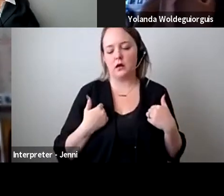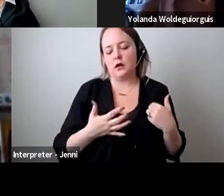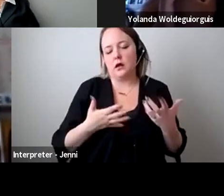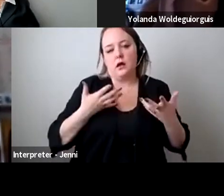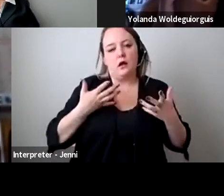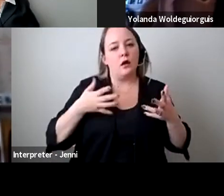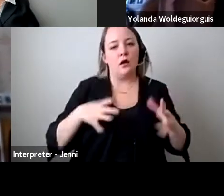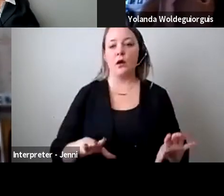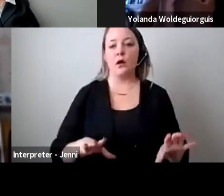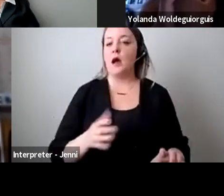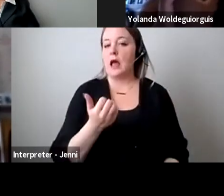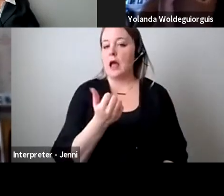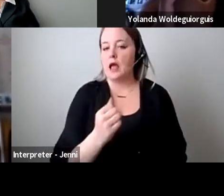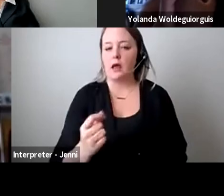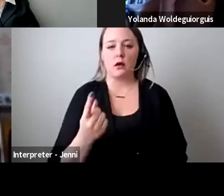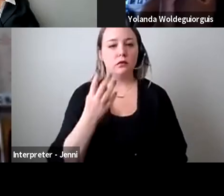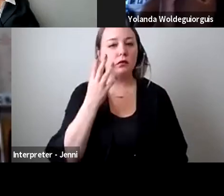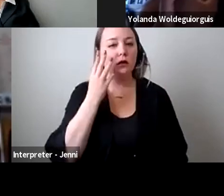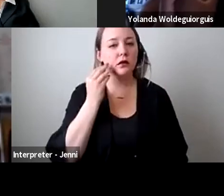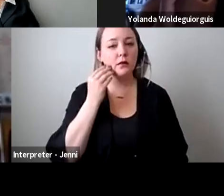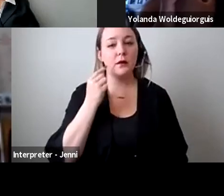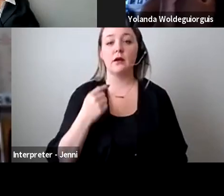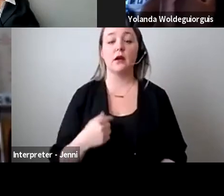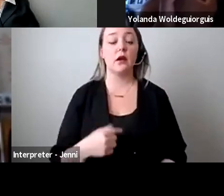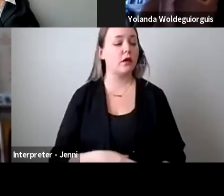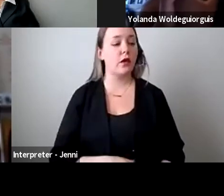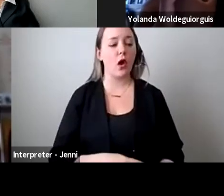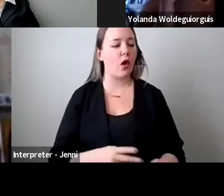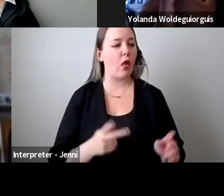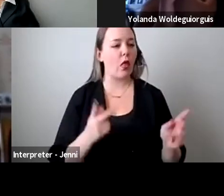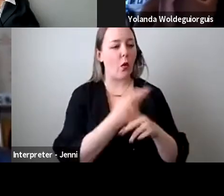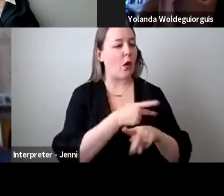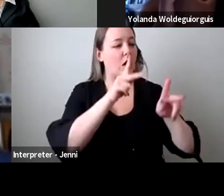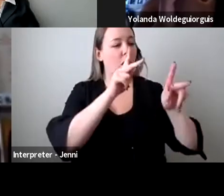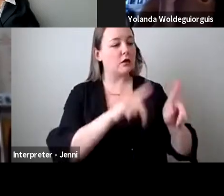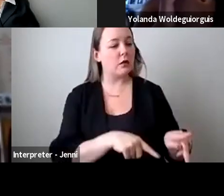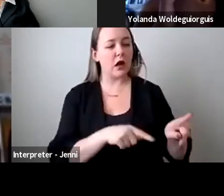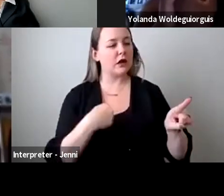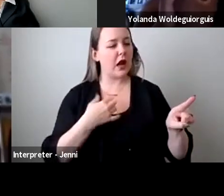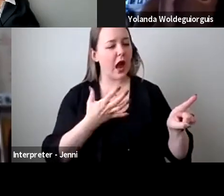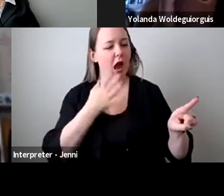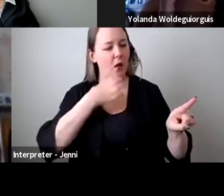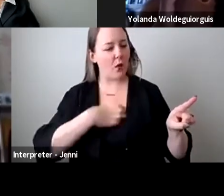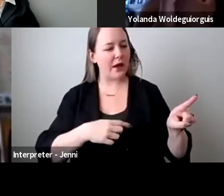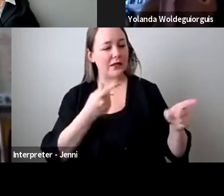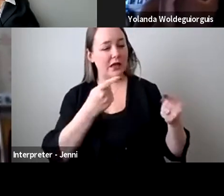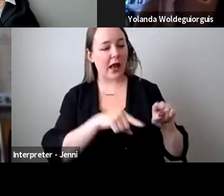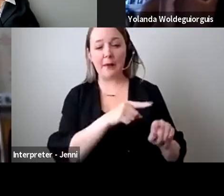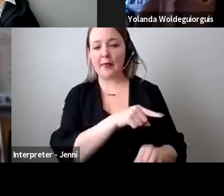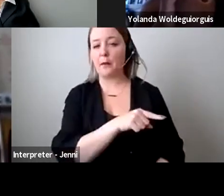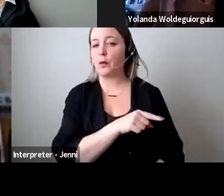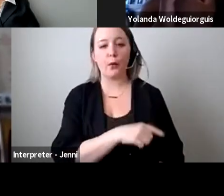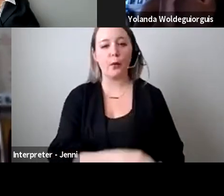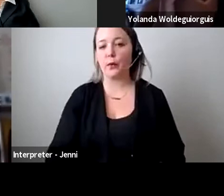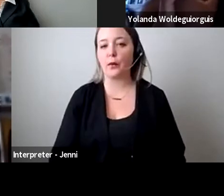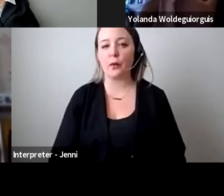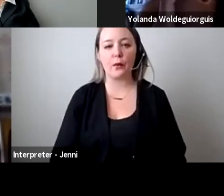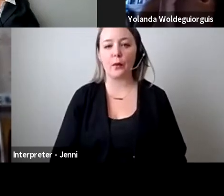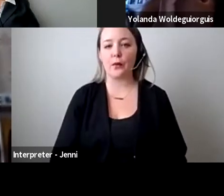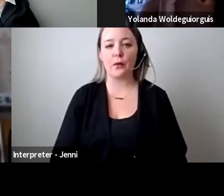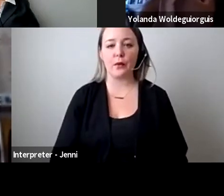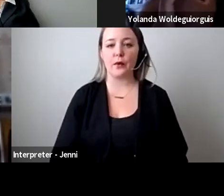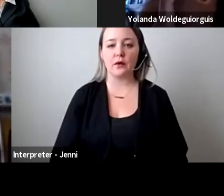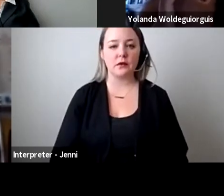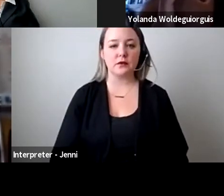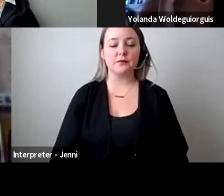I don't wish this on my worst enemy. That's how hard it is. And to